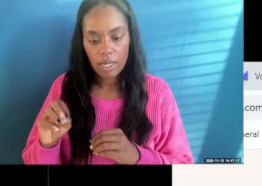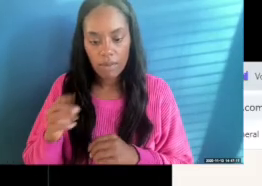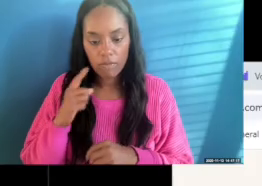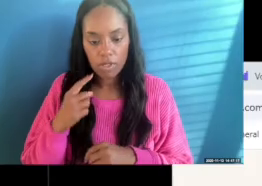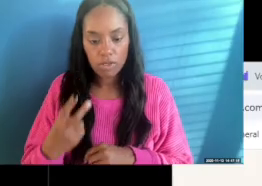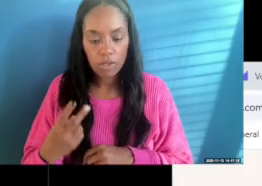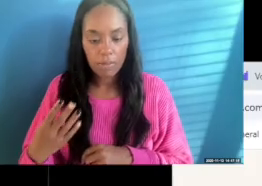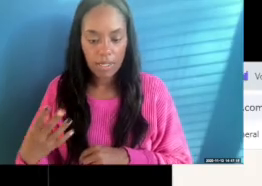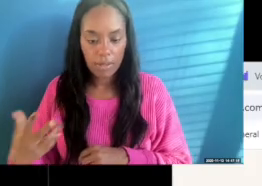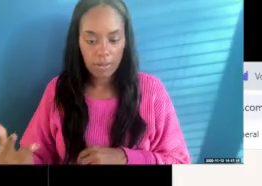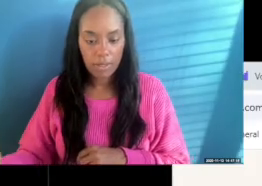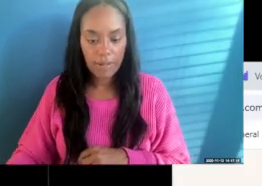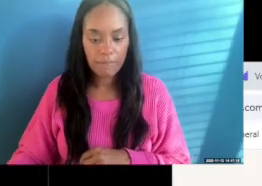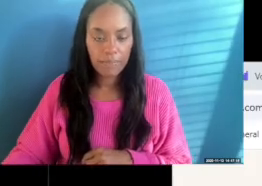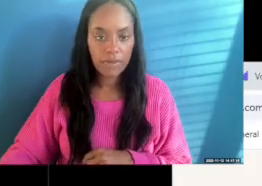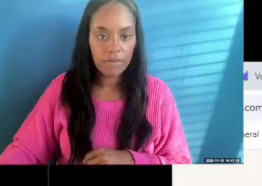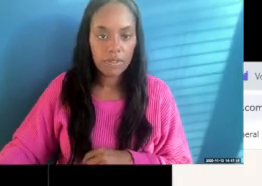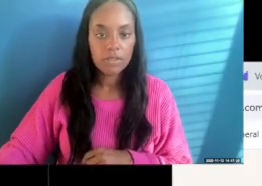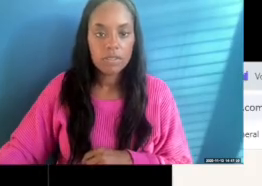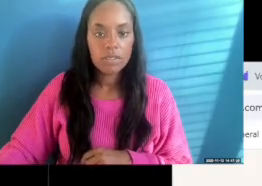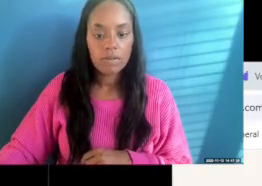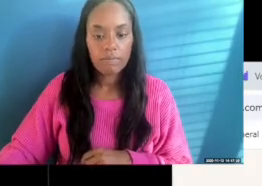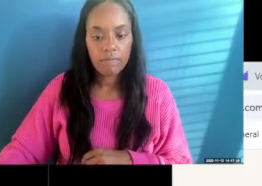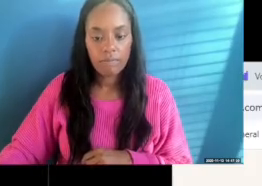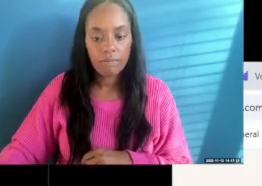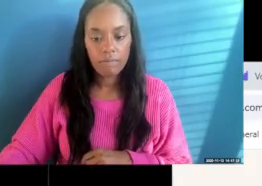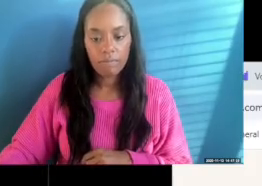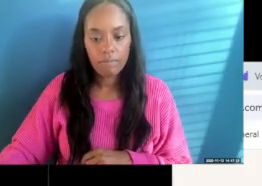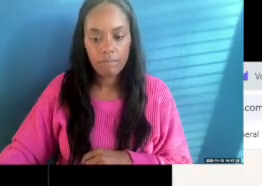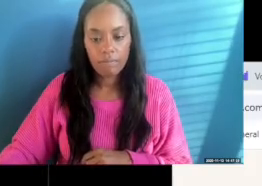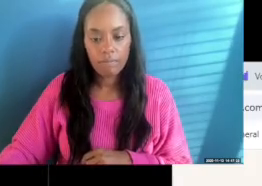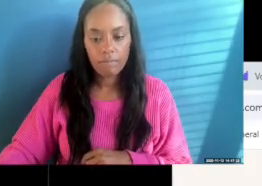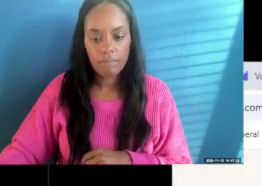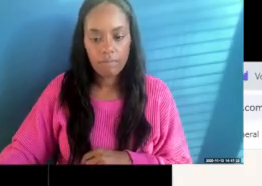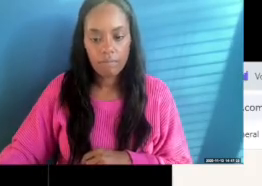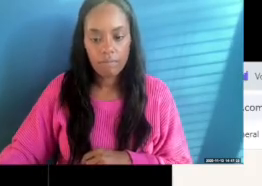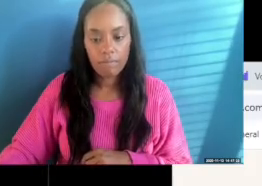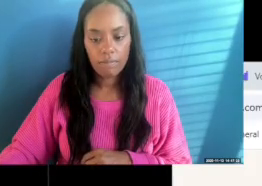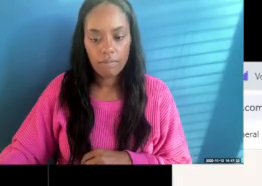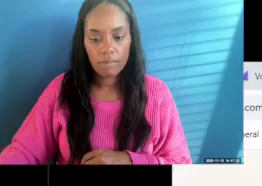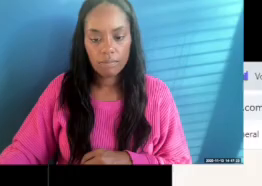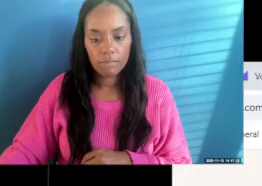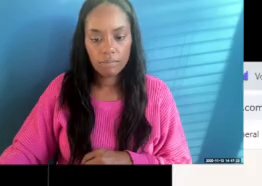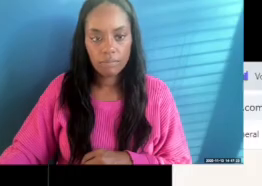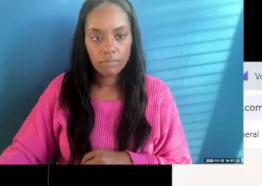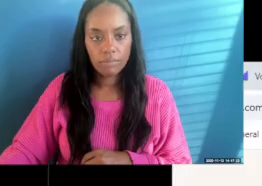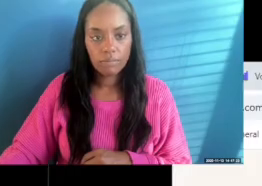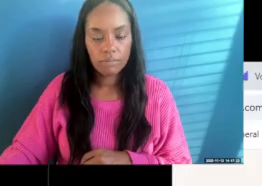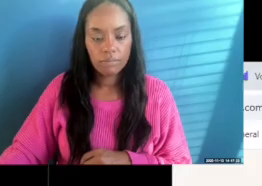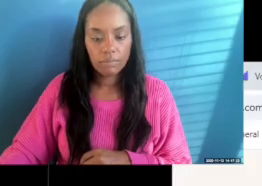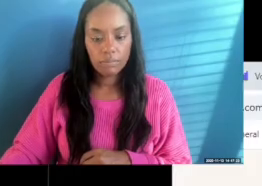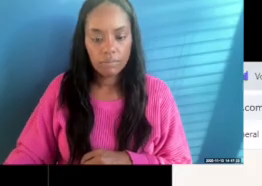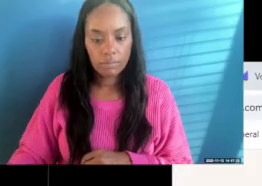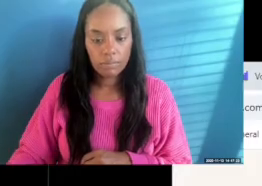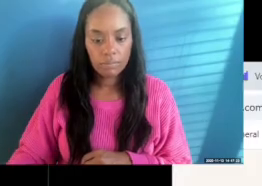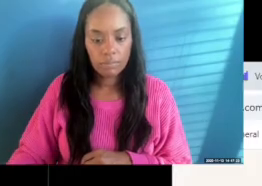through 6 vehicle manufacturers to see some momentum and achieve the scale that has been achieved with